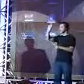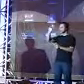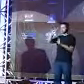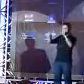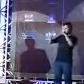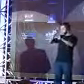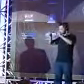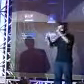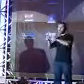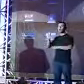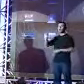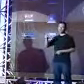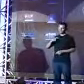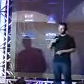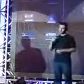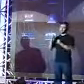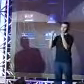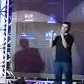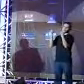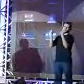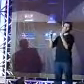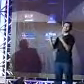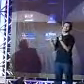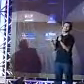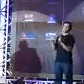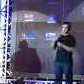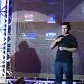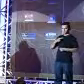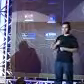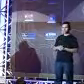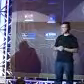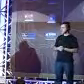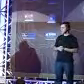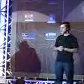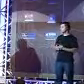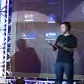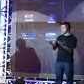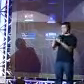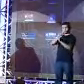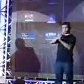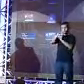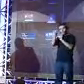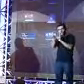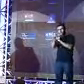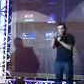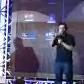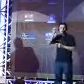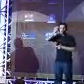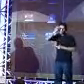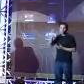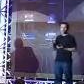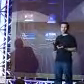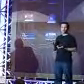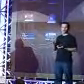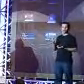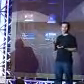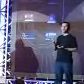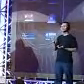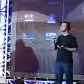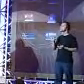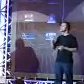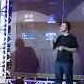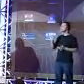And so society's culture is dominated by global capitalism.